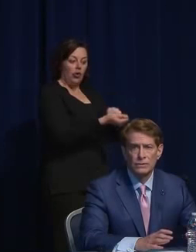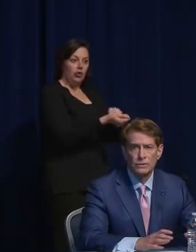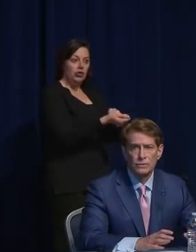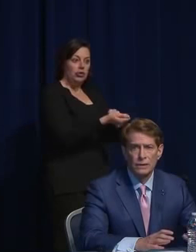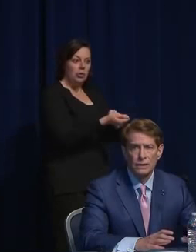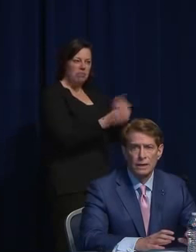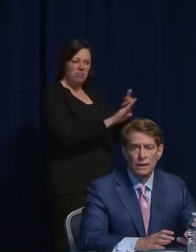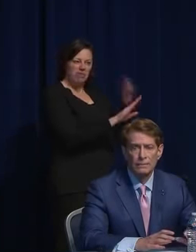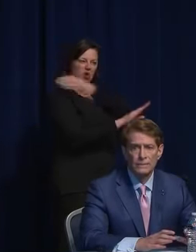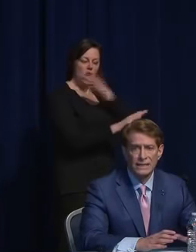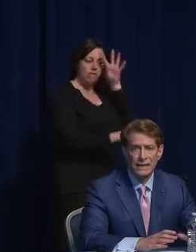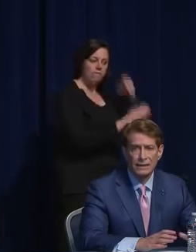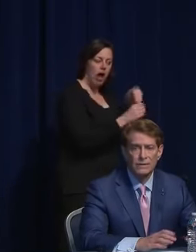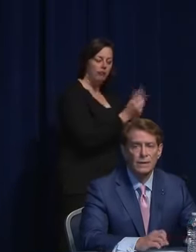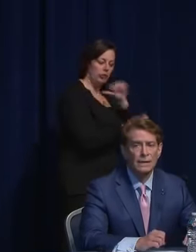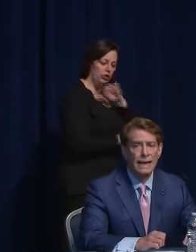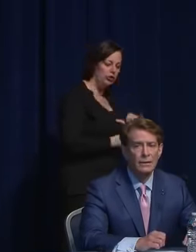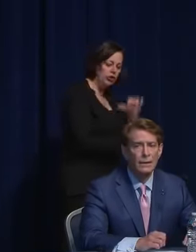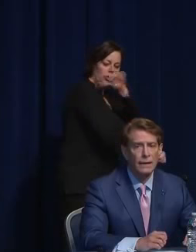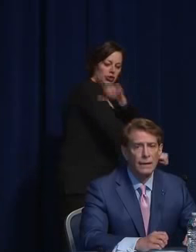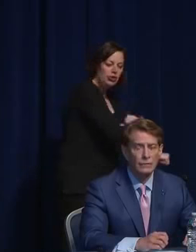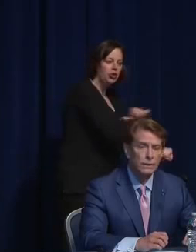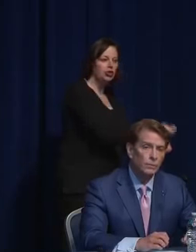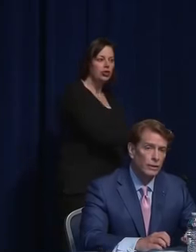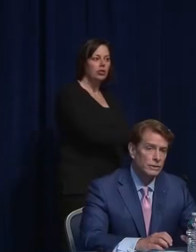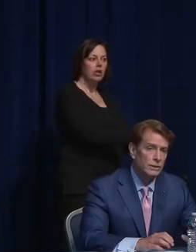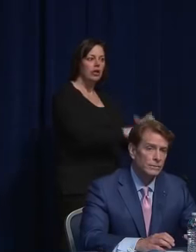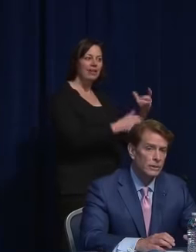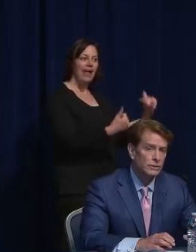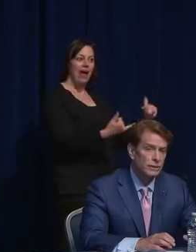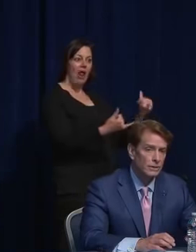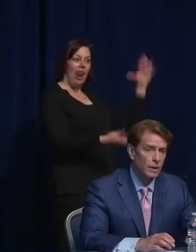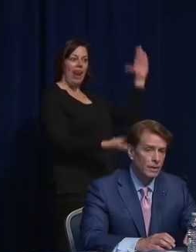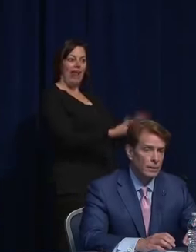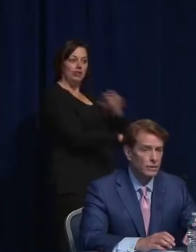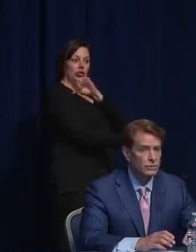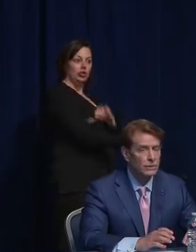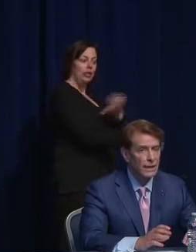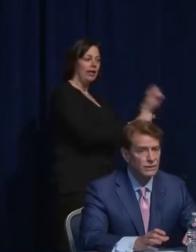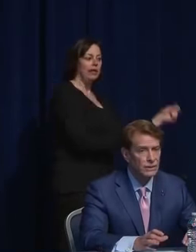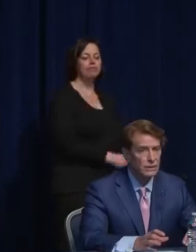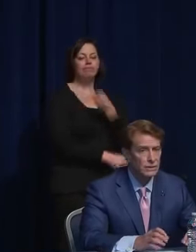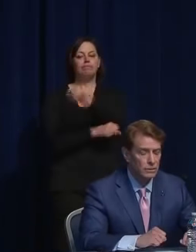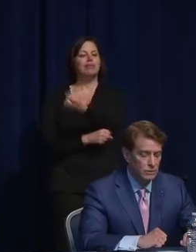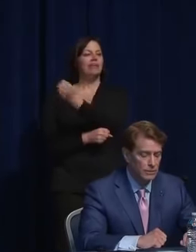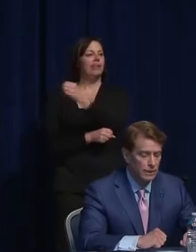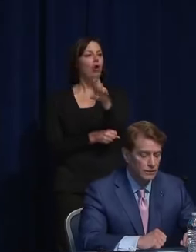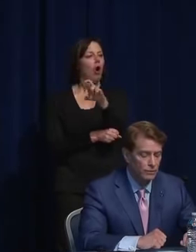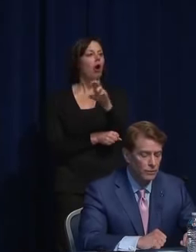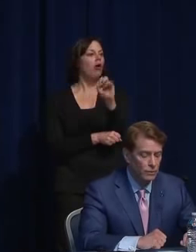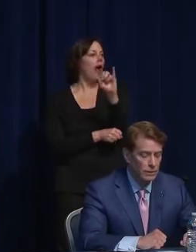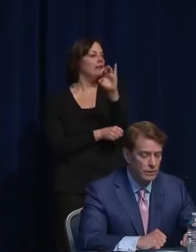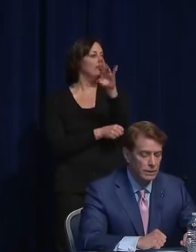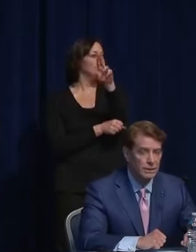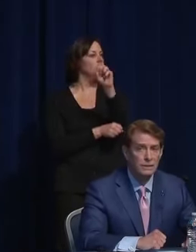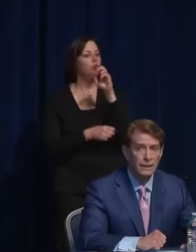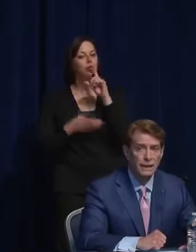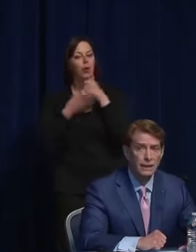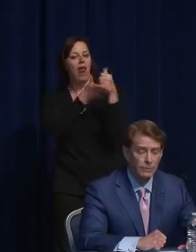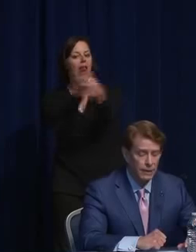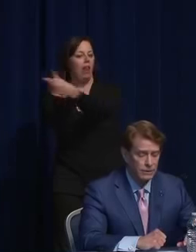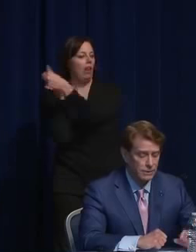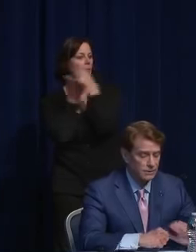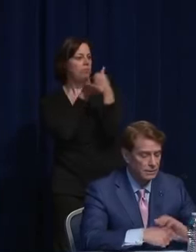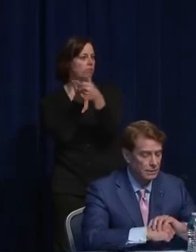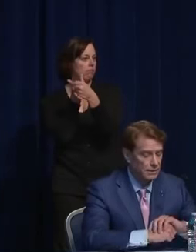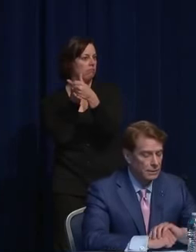these surgery settings now can get redeployed to the emergency department or to an ICU or to a patient floor where they're needed to take care